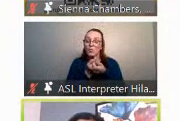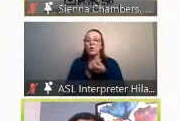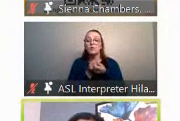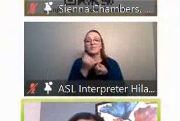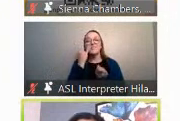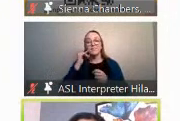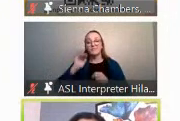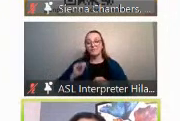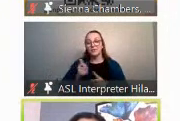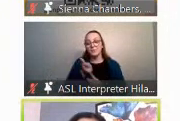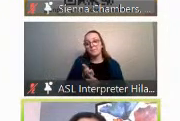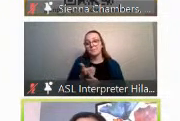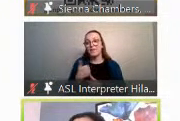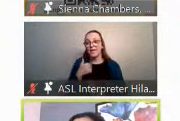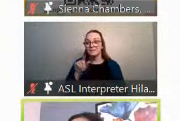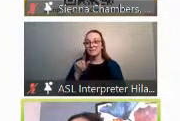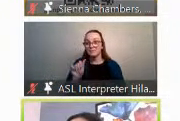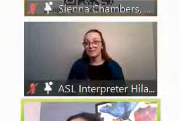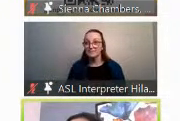disability.